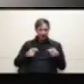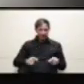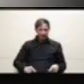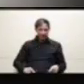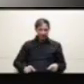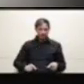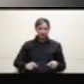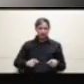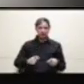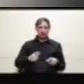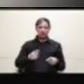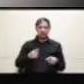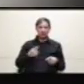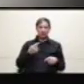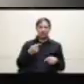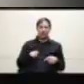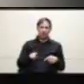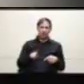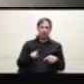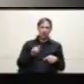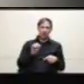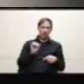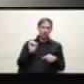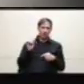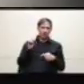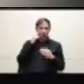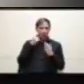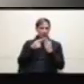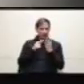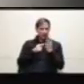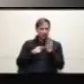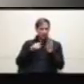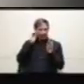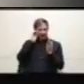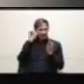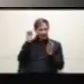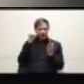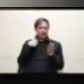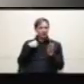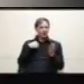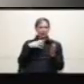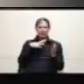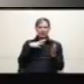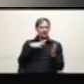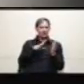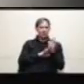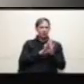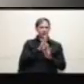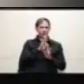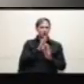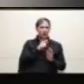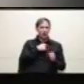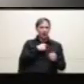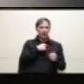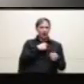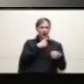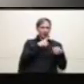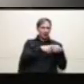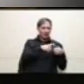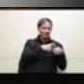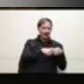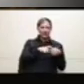for the audit opinion, you still haven't improved because you haven't moved from a qualified to an